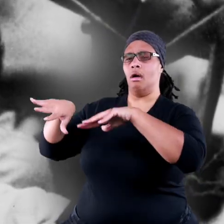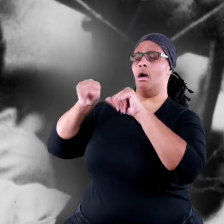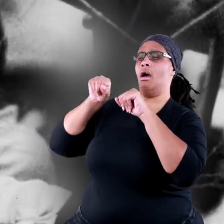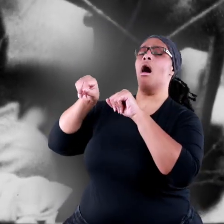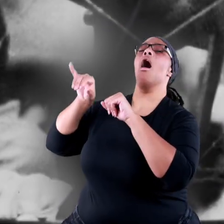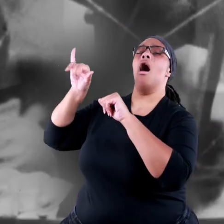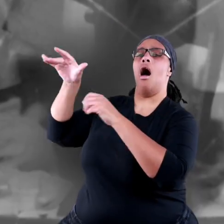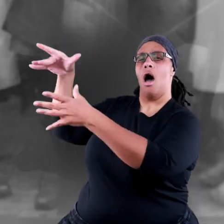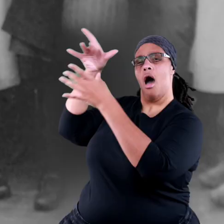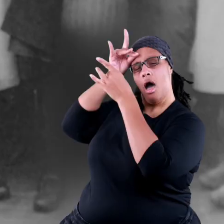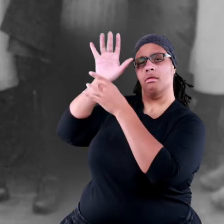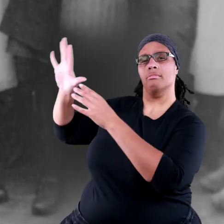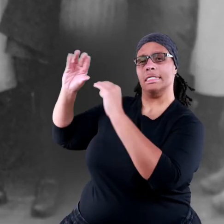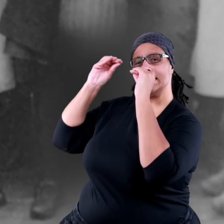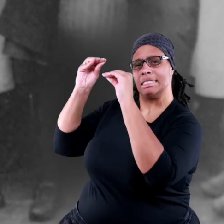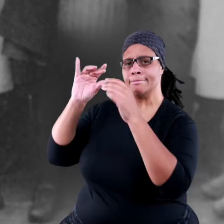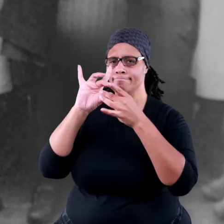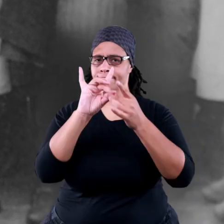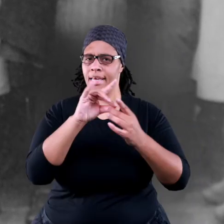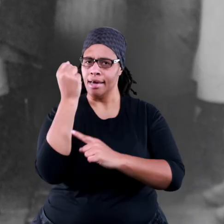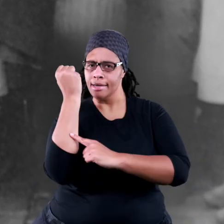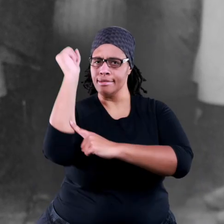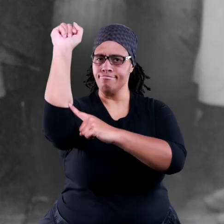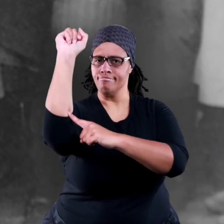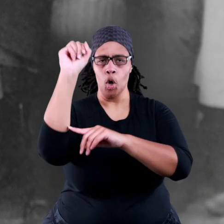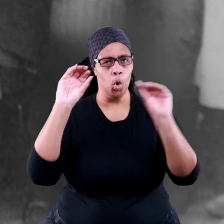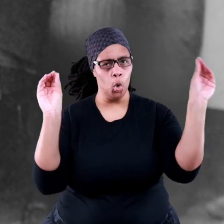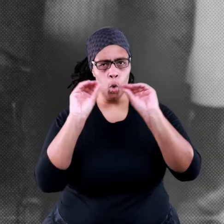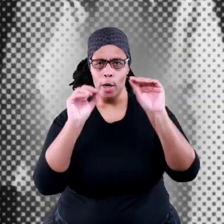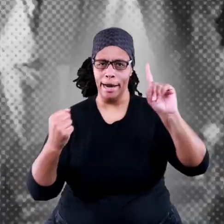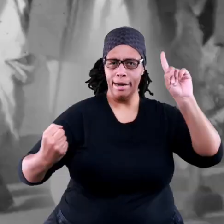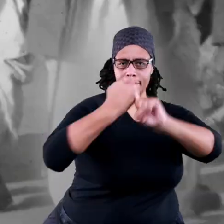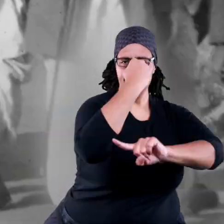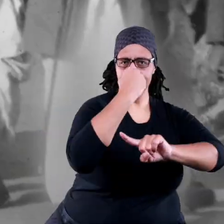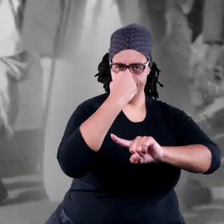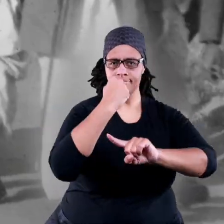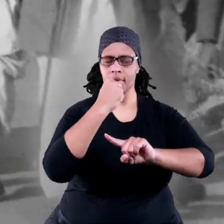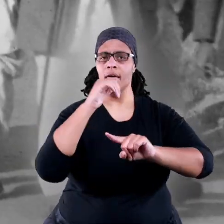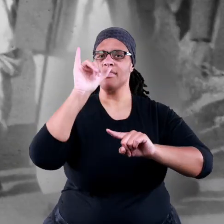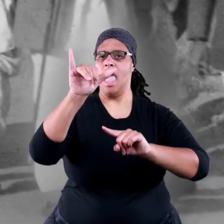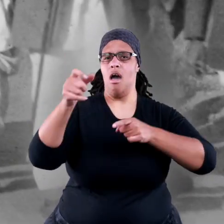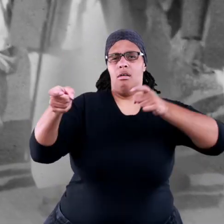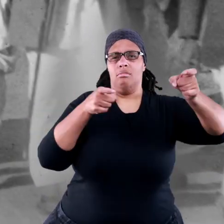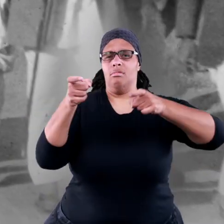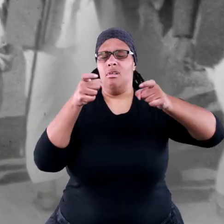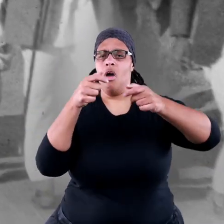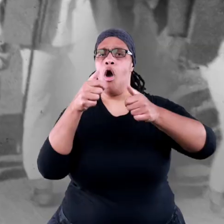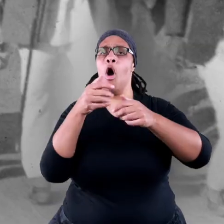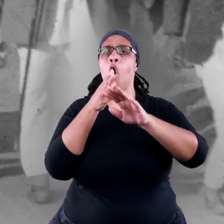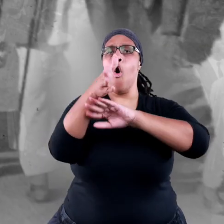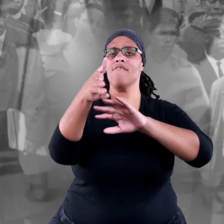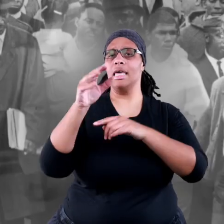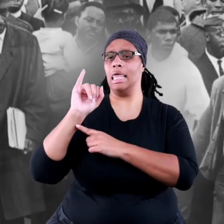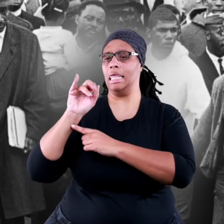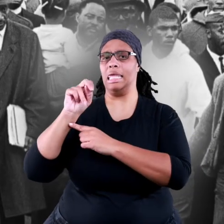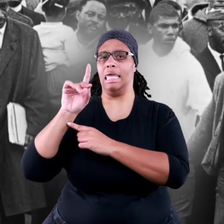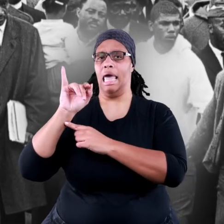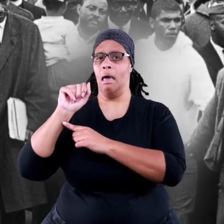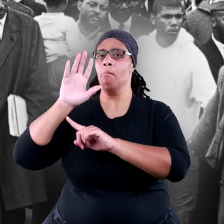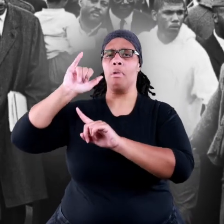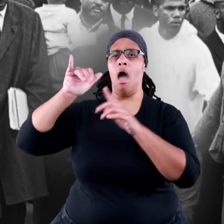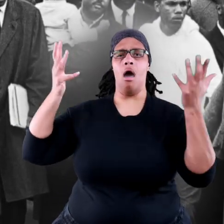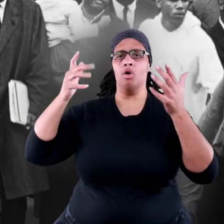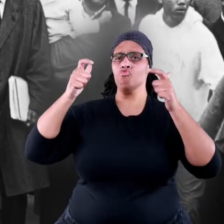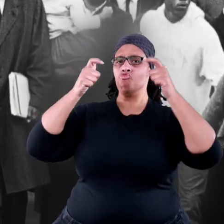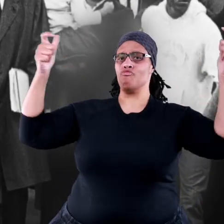India, who used peaceful demonstration and nonviolence to protest the rule of Great Britain over India. This